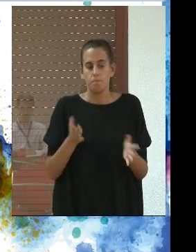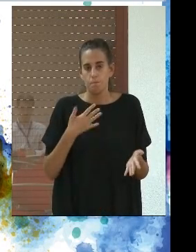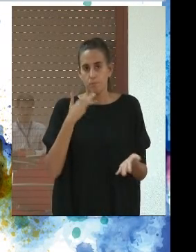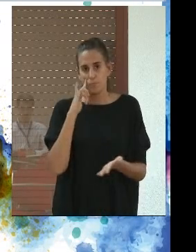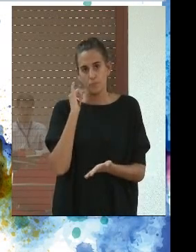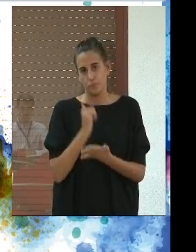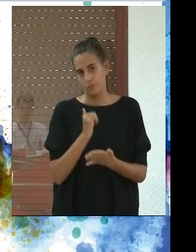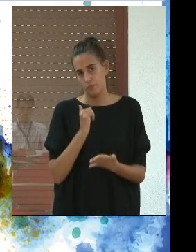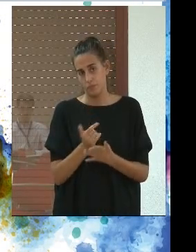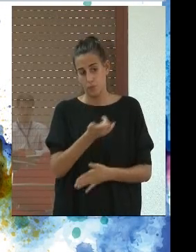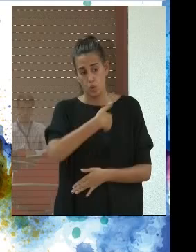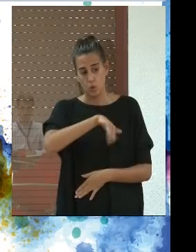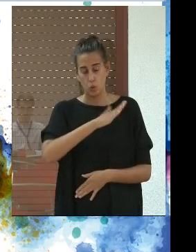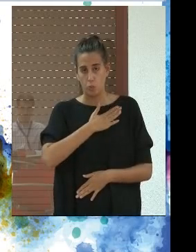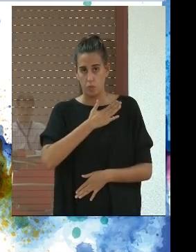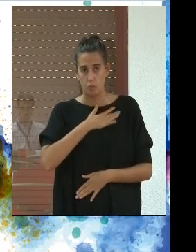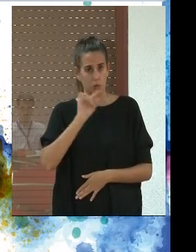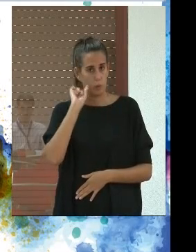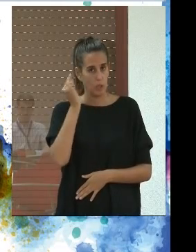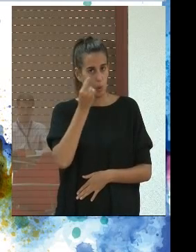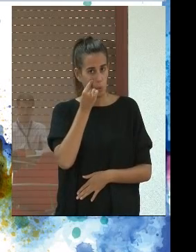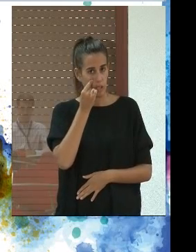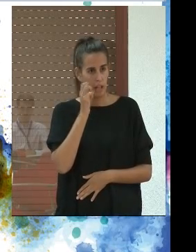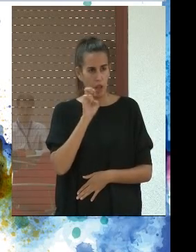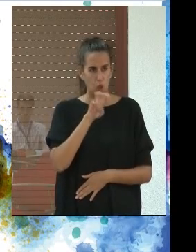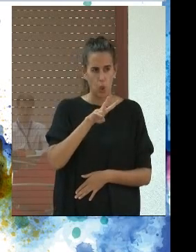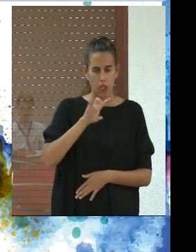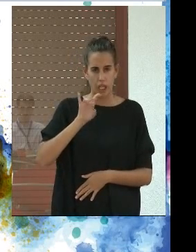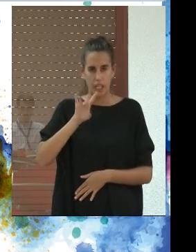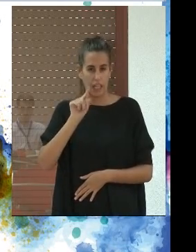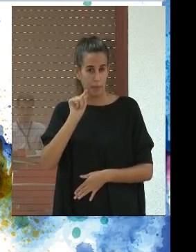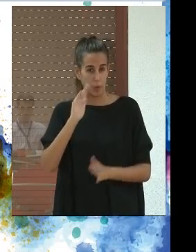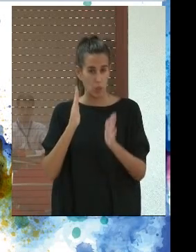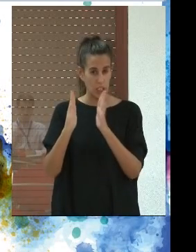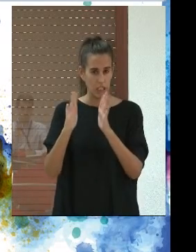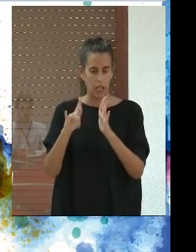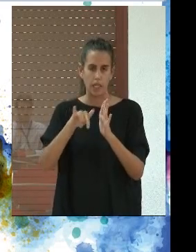their opinion can change. We've realized